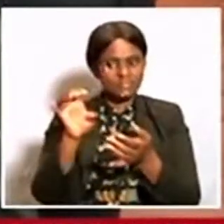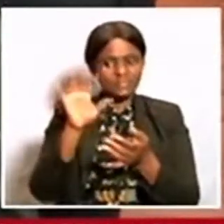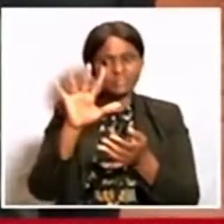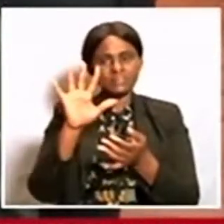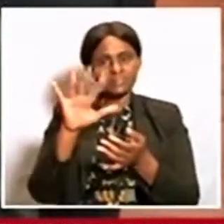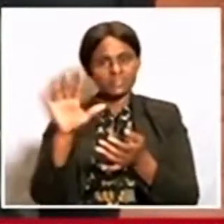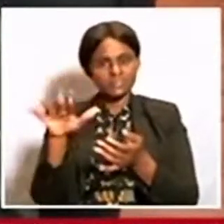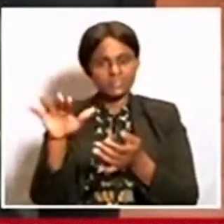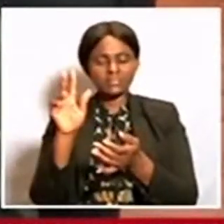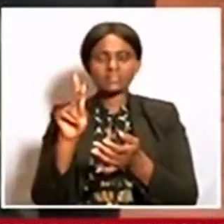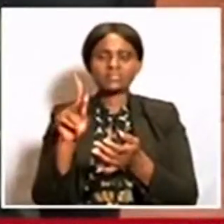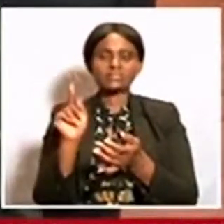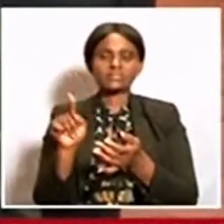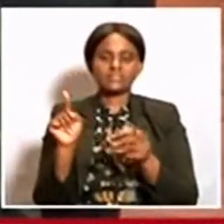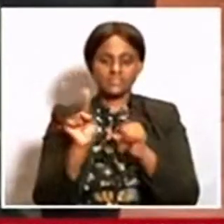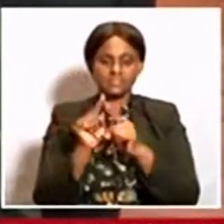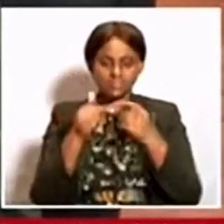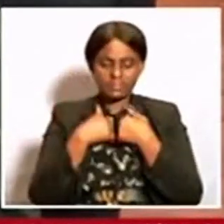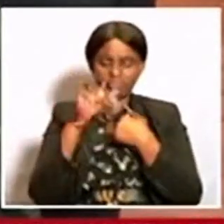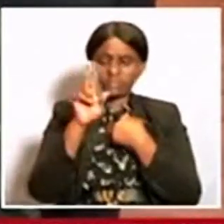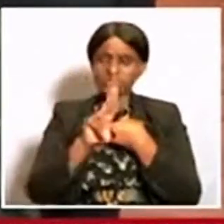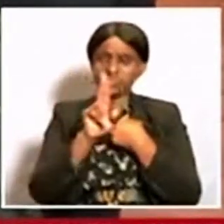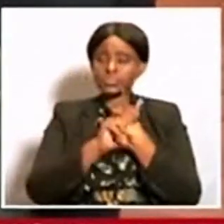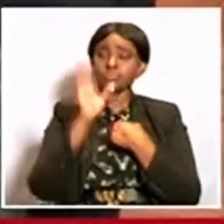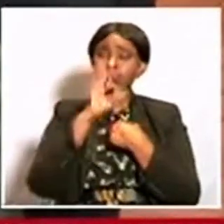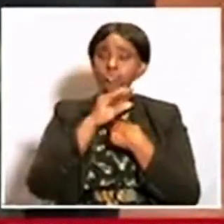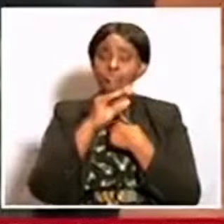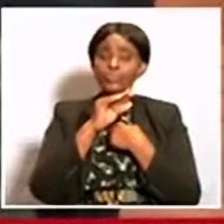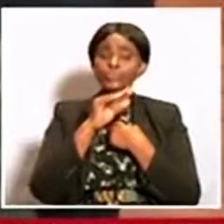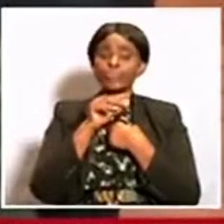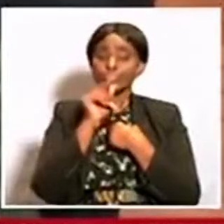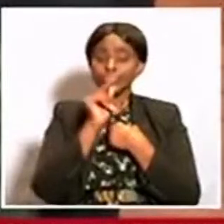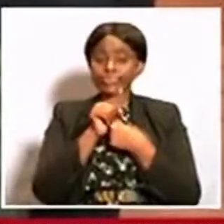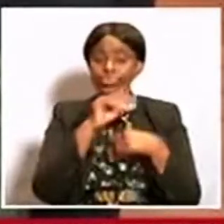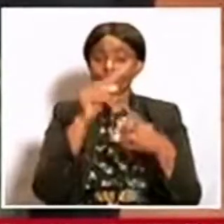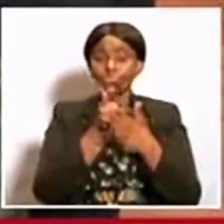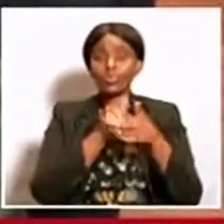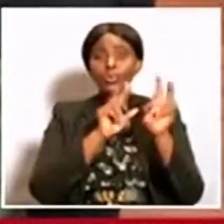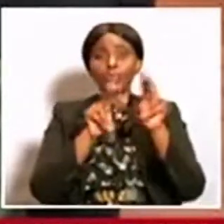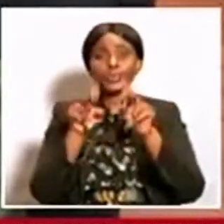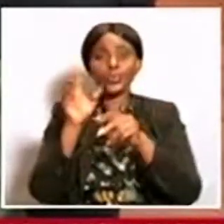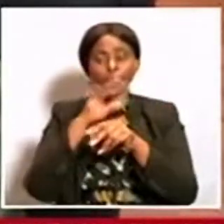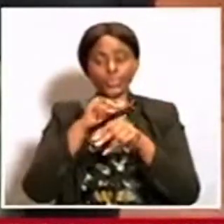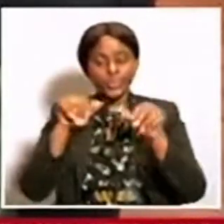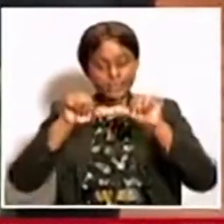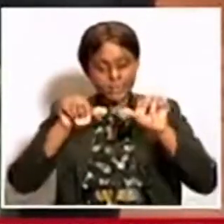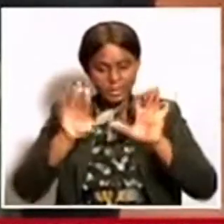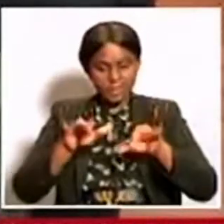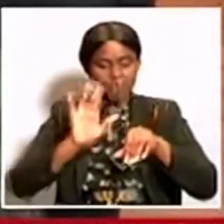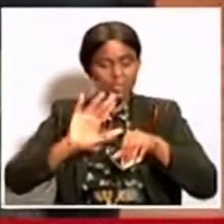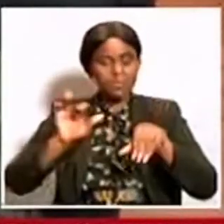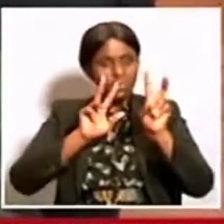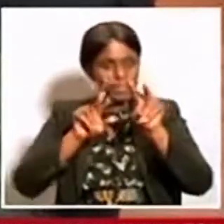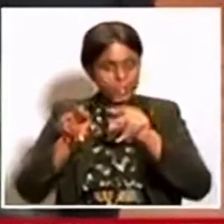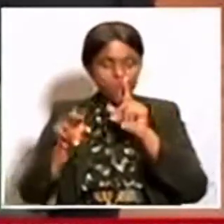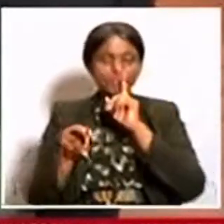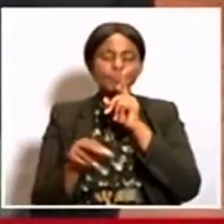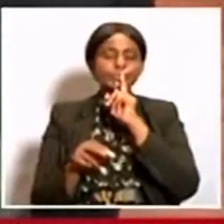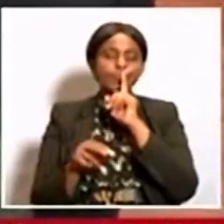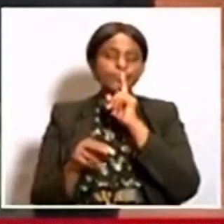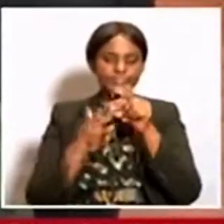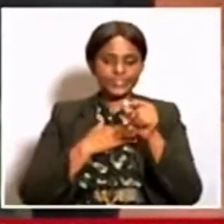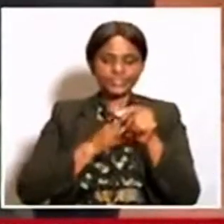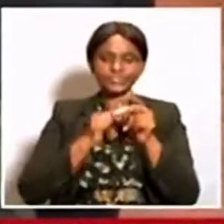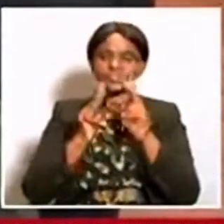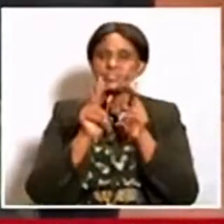477,755 kwacha had been spent. The following were observed. The auditor's observation, I'm sure. I'm very